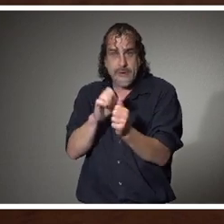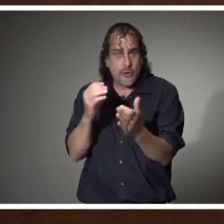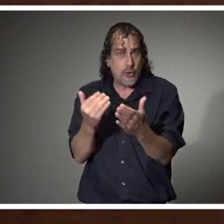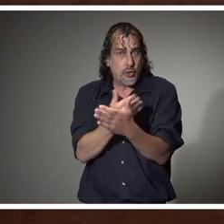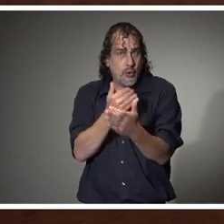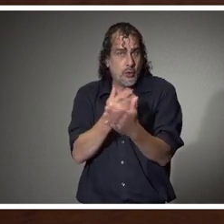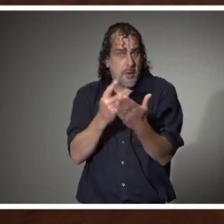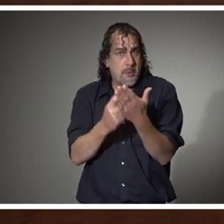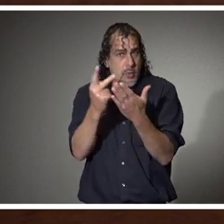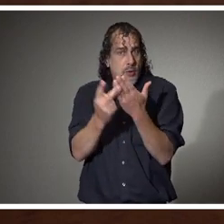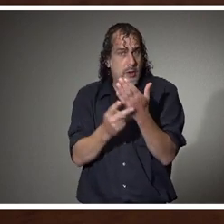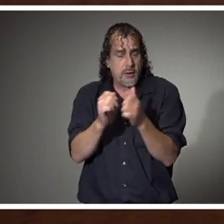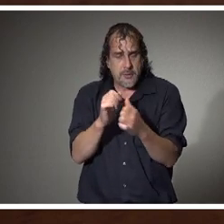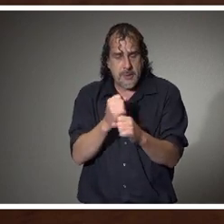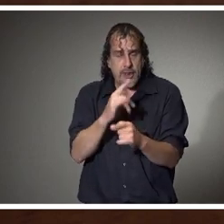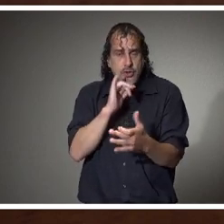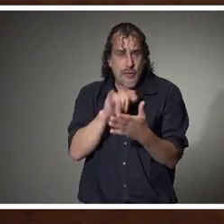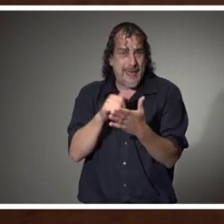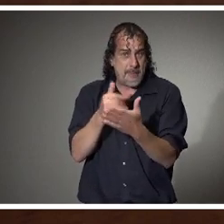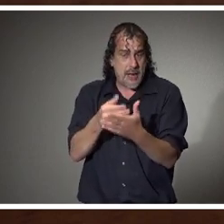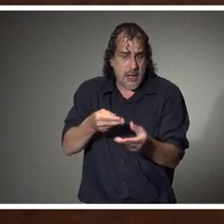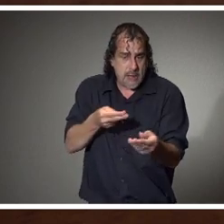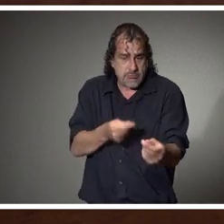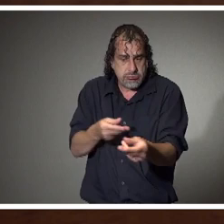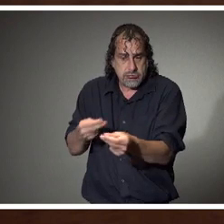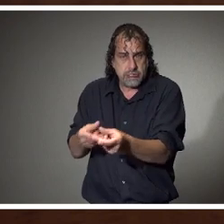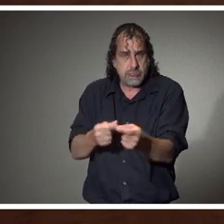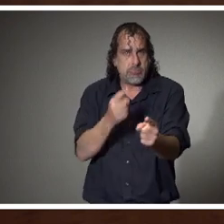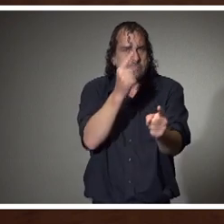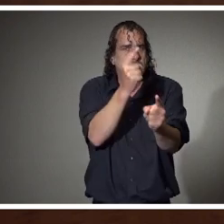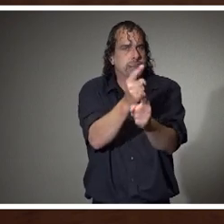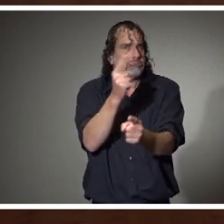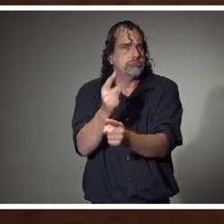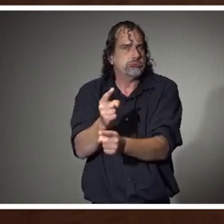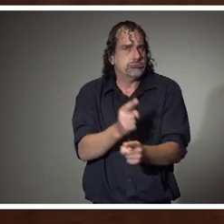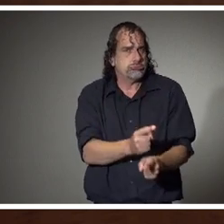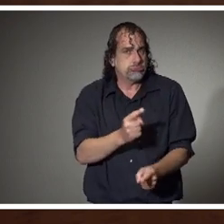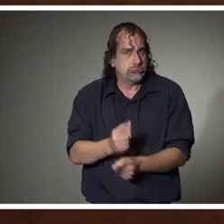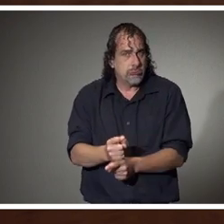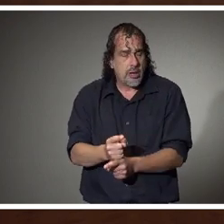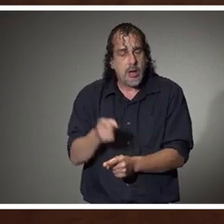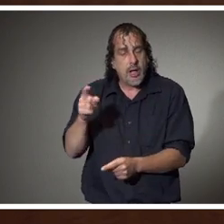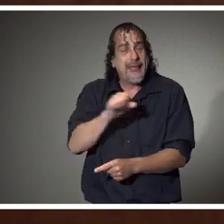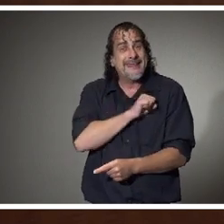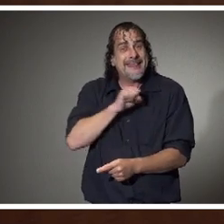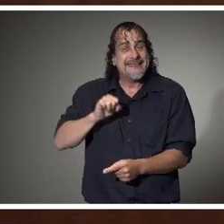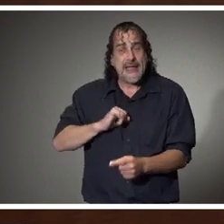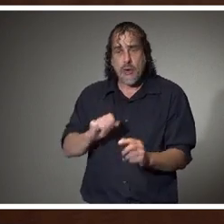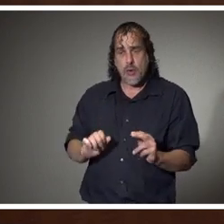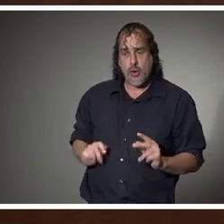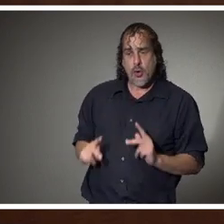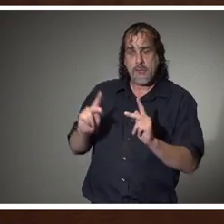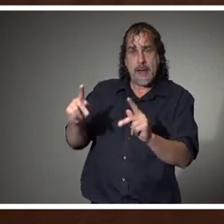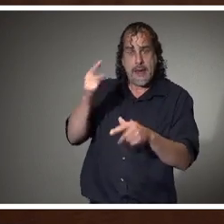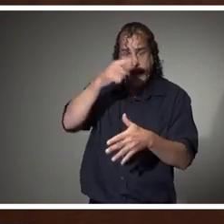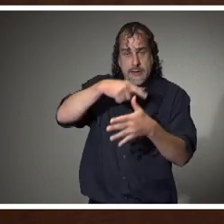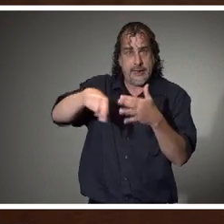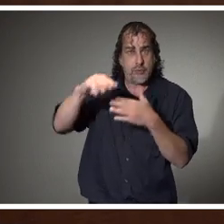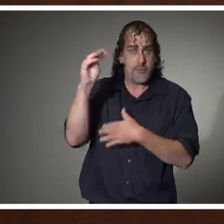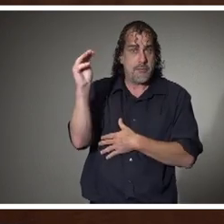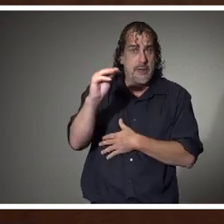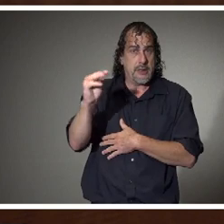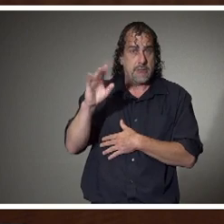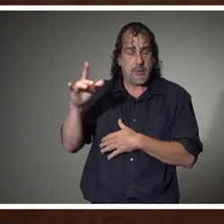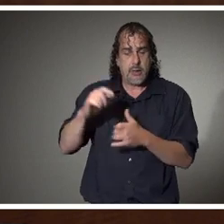to make sure the money is spent efficiently. The Senate will be back in session on Monday of next week. The House